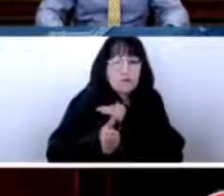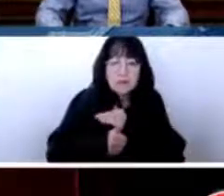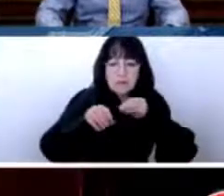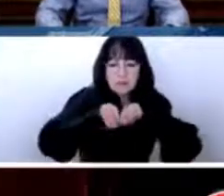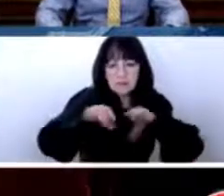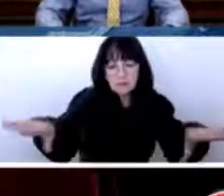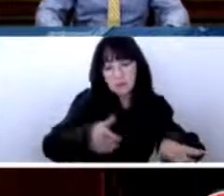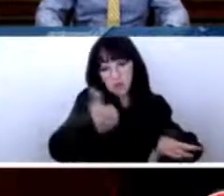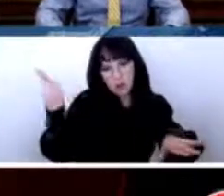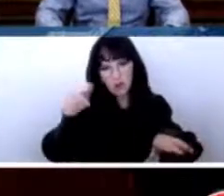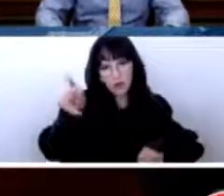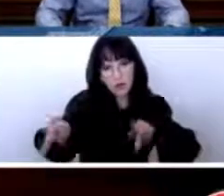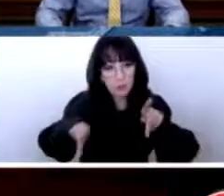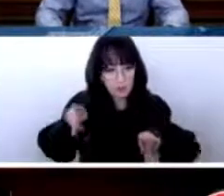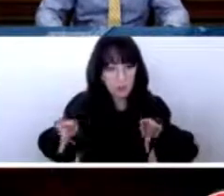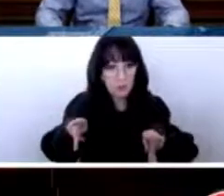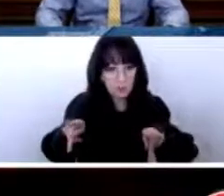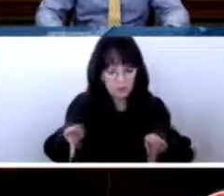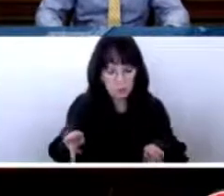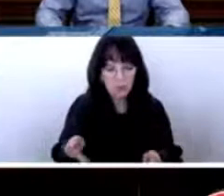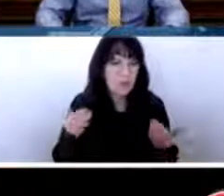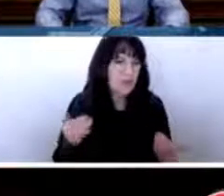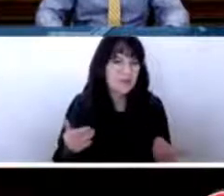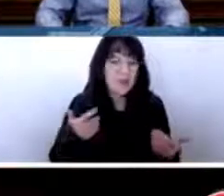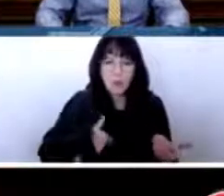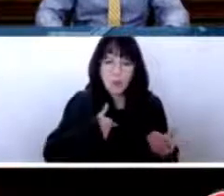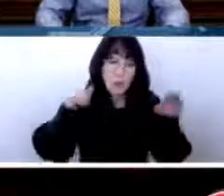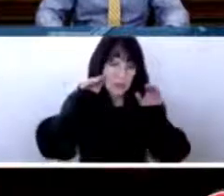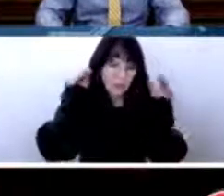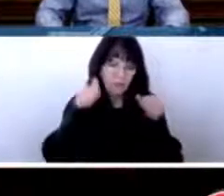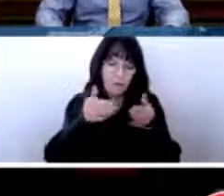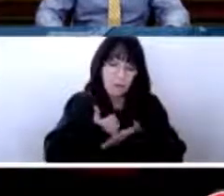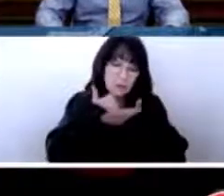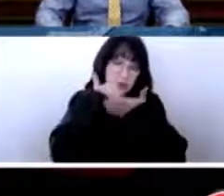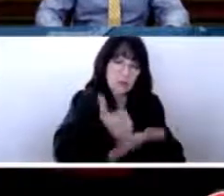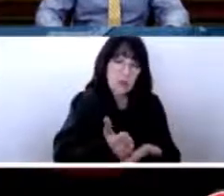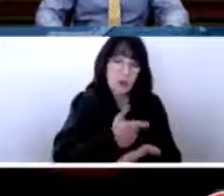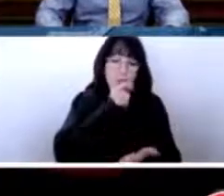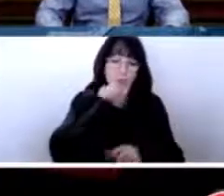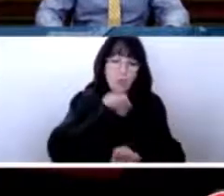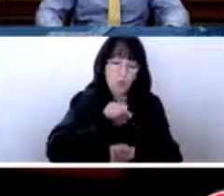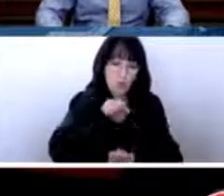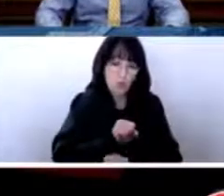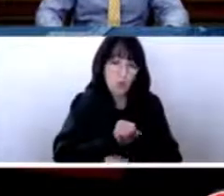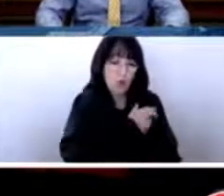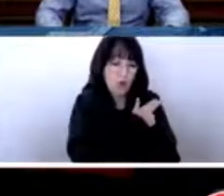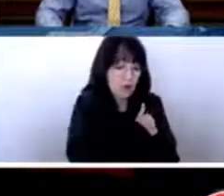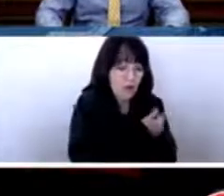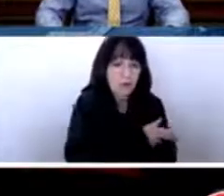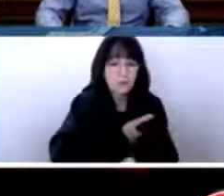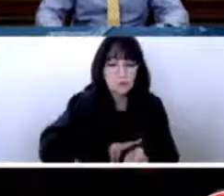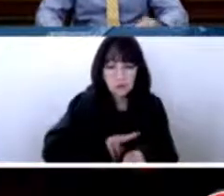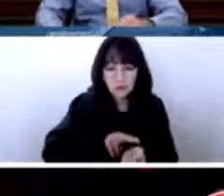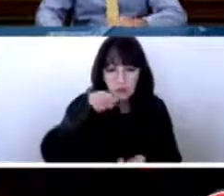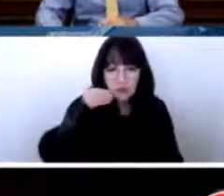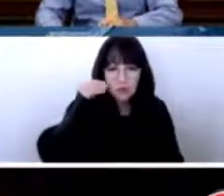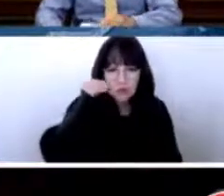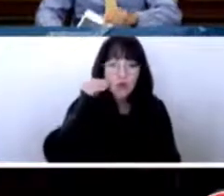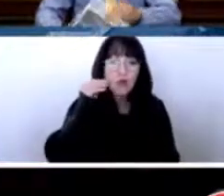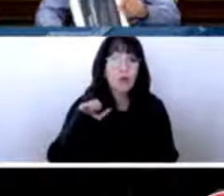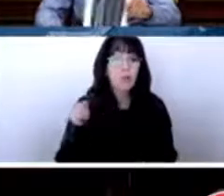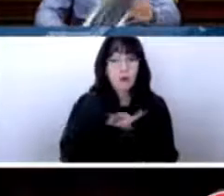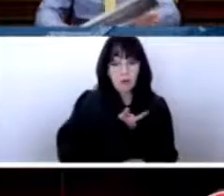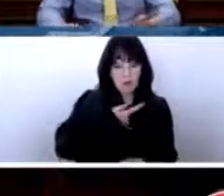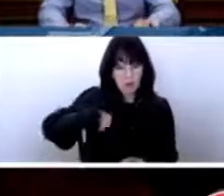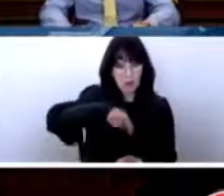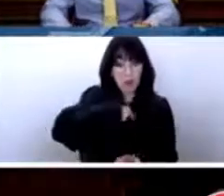going to work to ease their burden and do the things that we know that will work by wearing our masks, by keeping our distance, getting